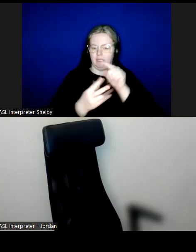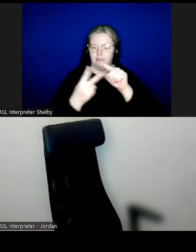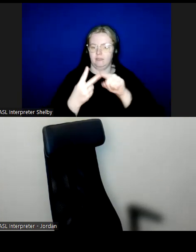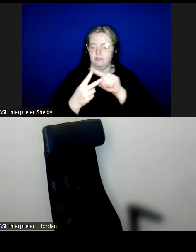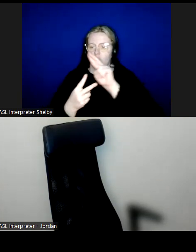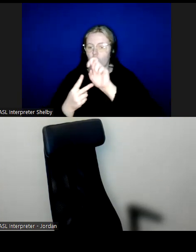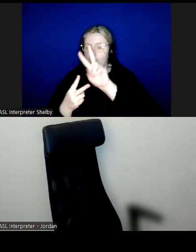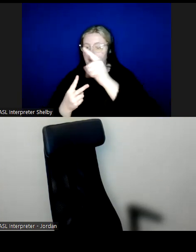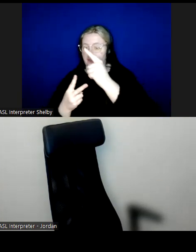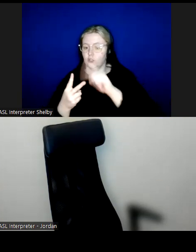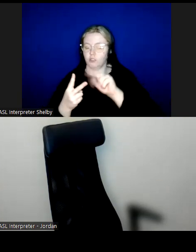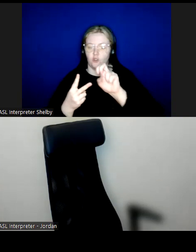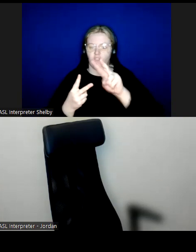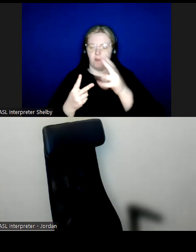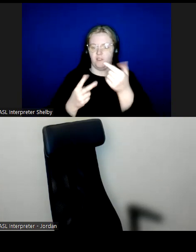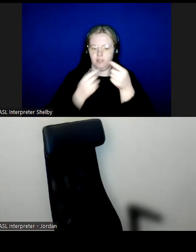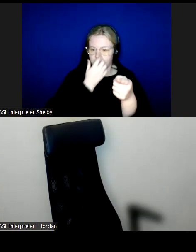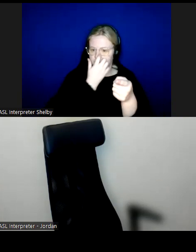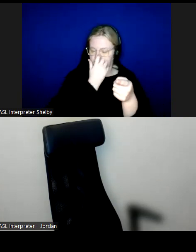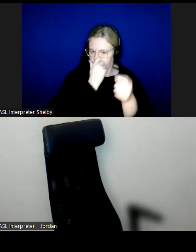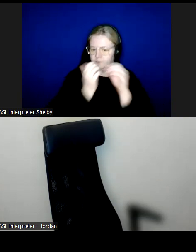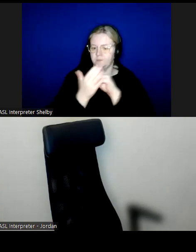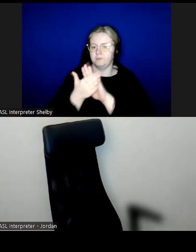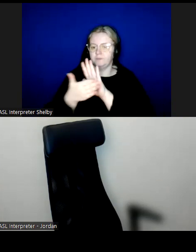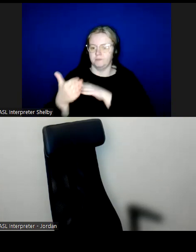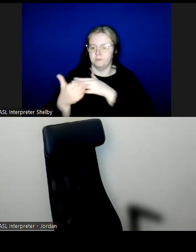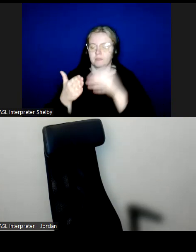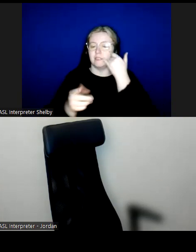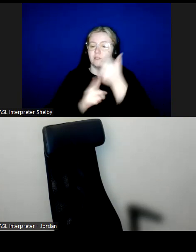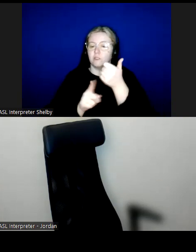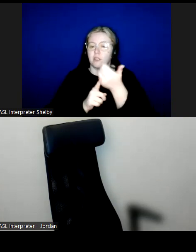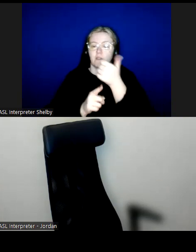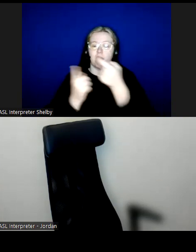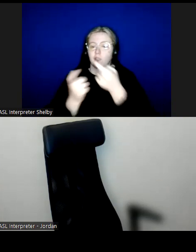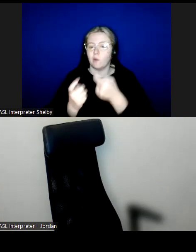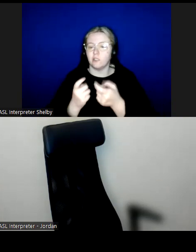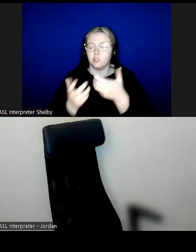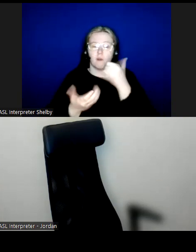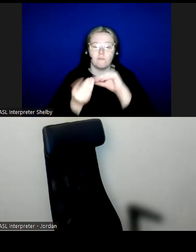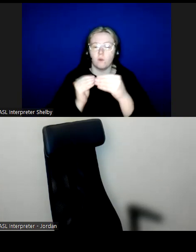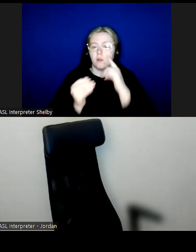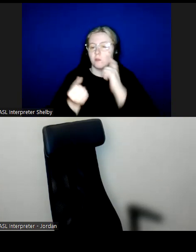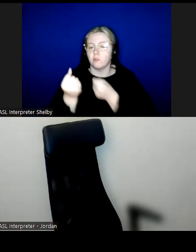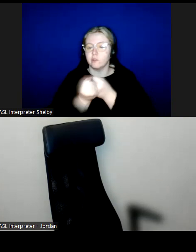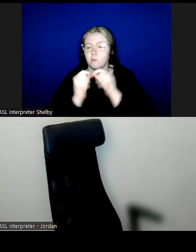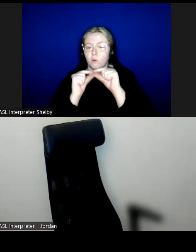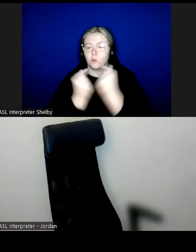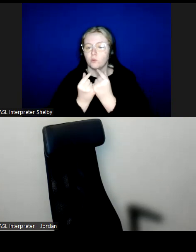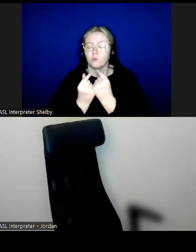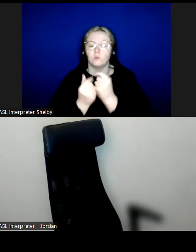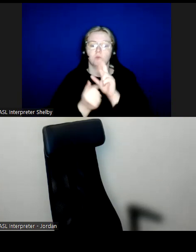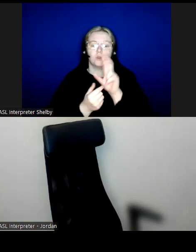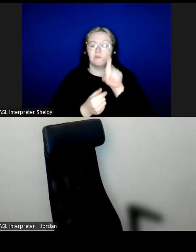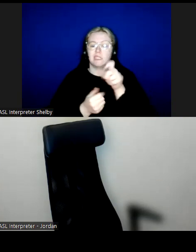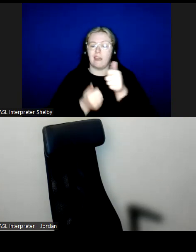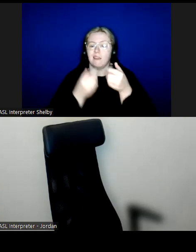any questions, if there's anything that we can help with, if you want numbers to any of the support groups that were listed on a couple of slides